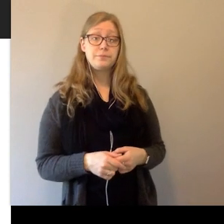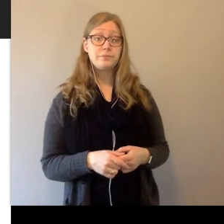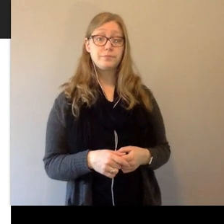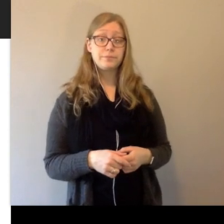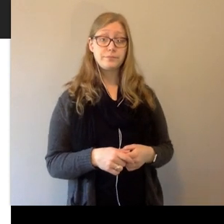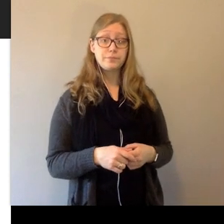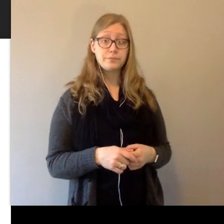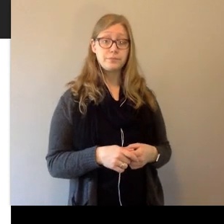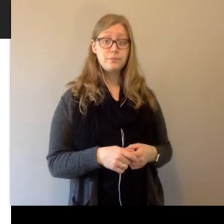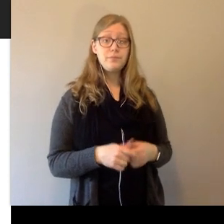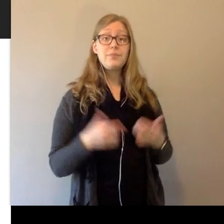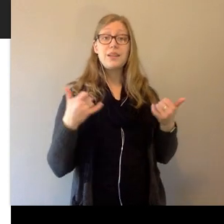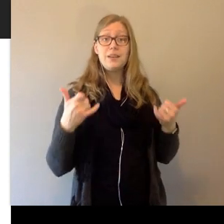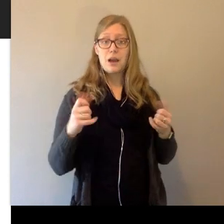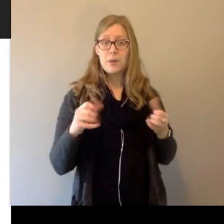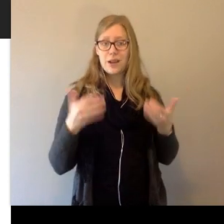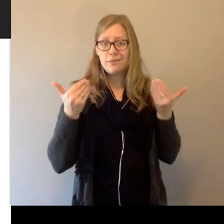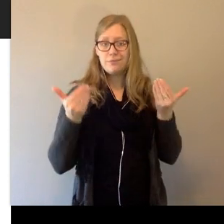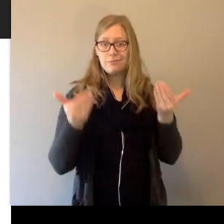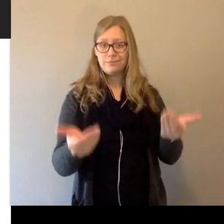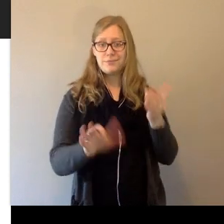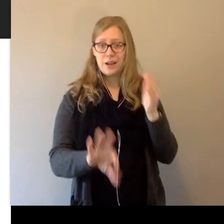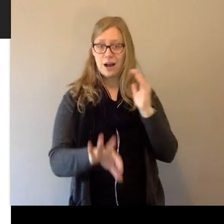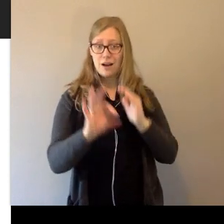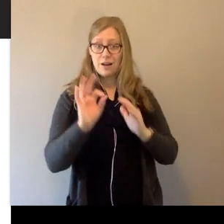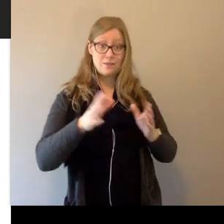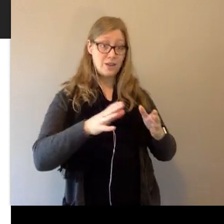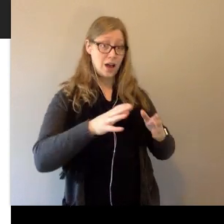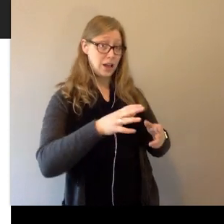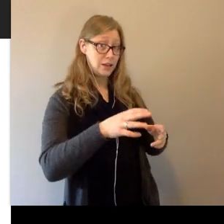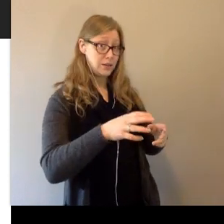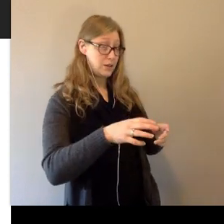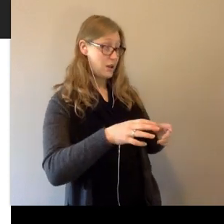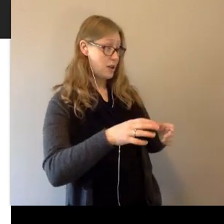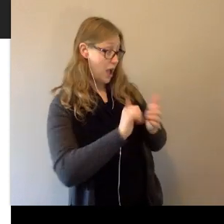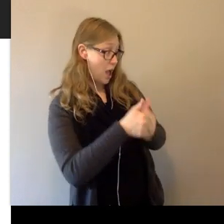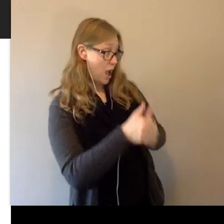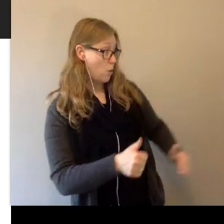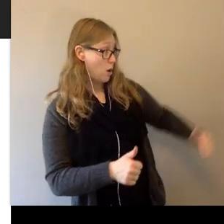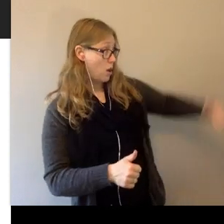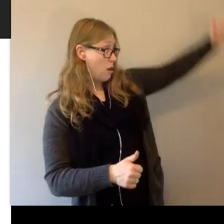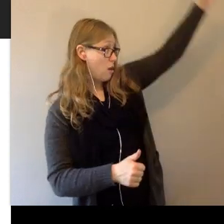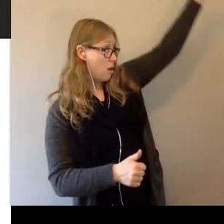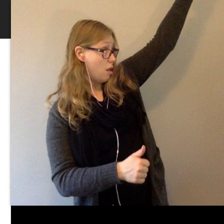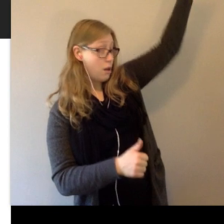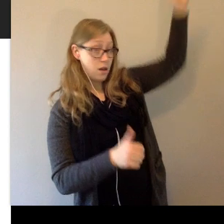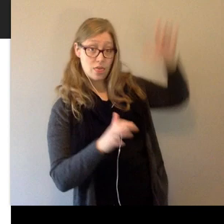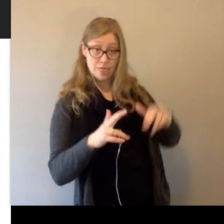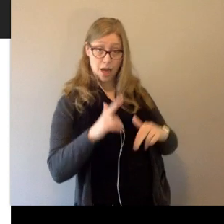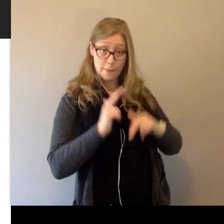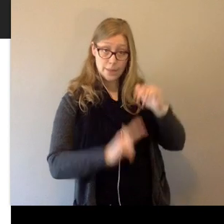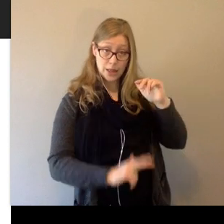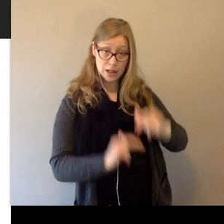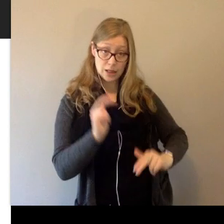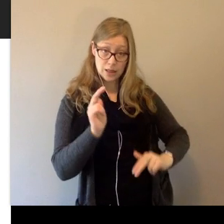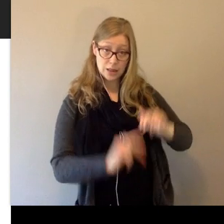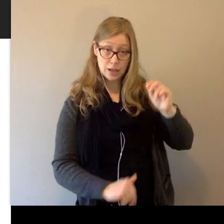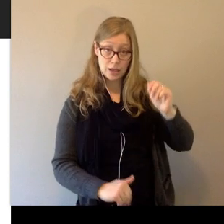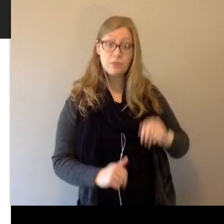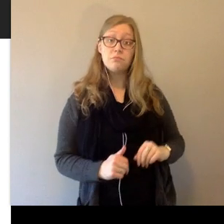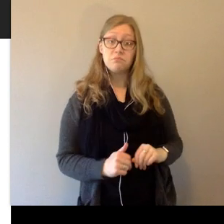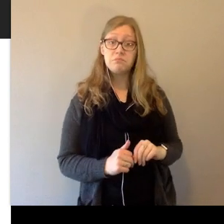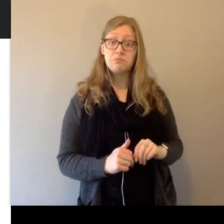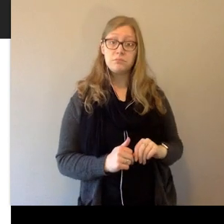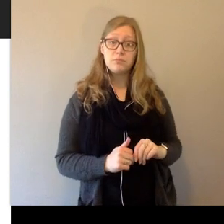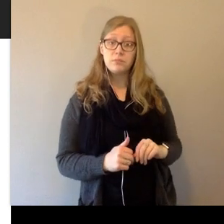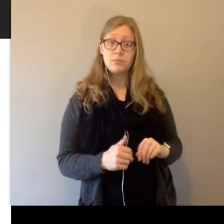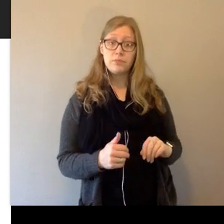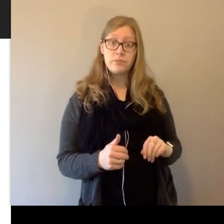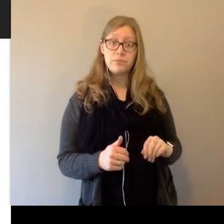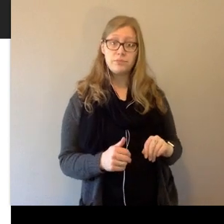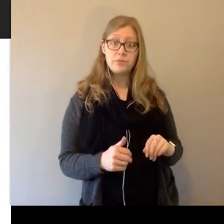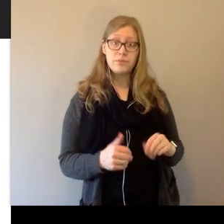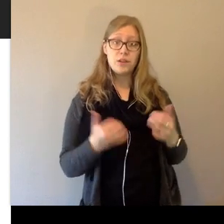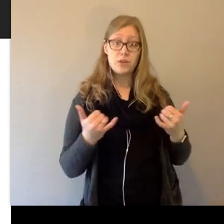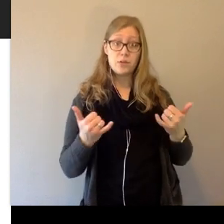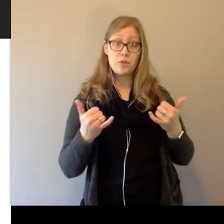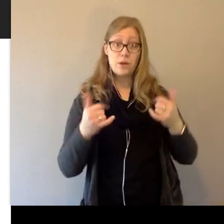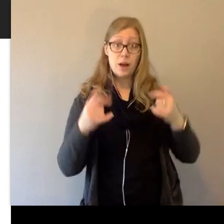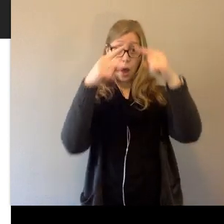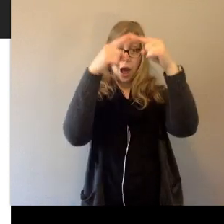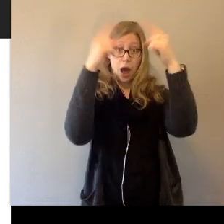meters. And now we can go ahead and actually find the height, which is what we wanted to find. So I have opposite